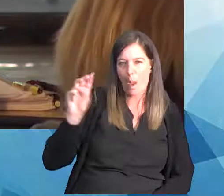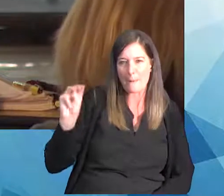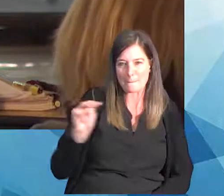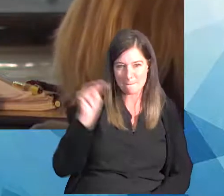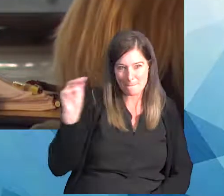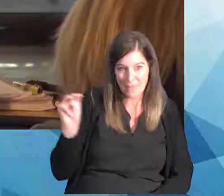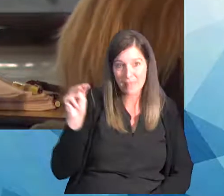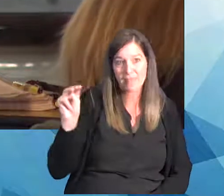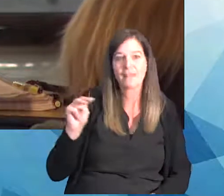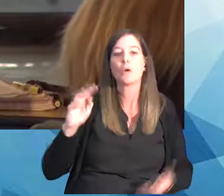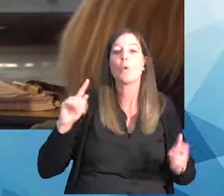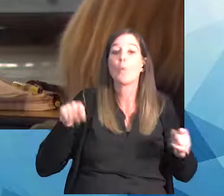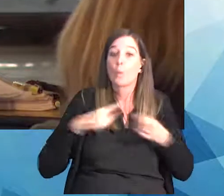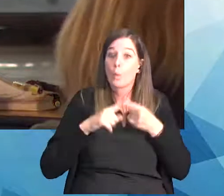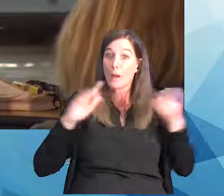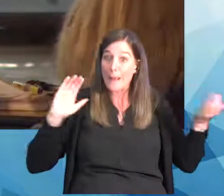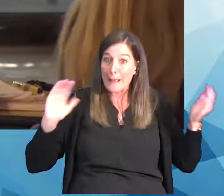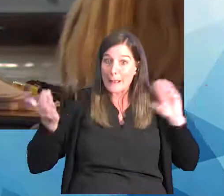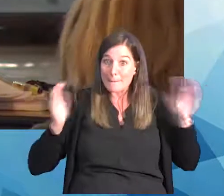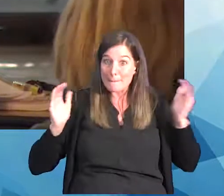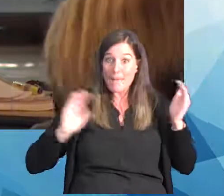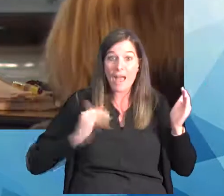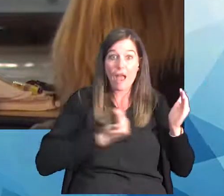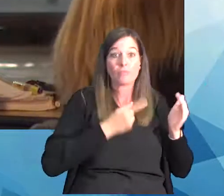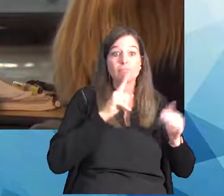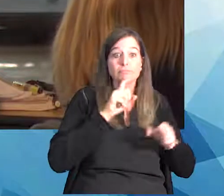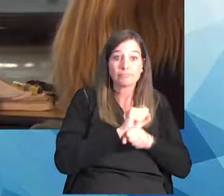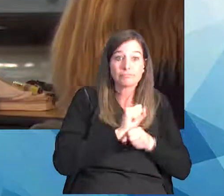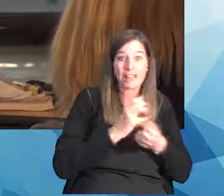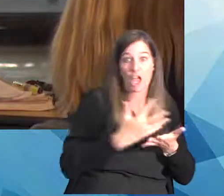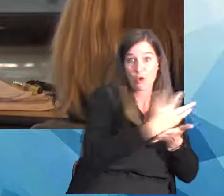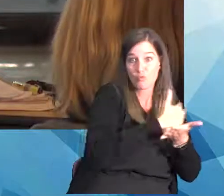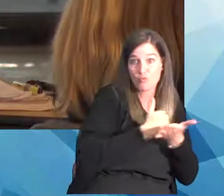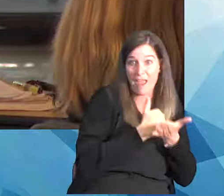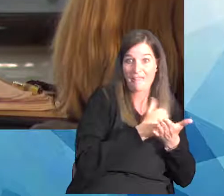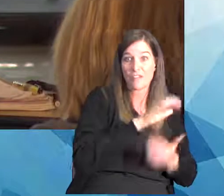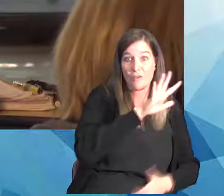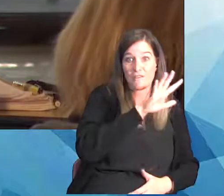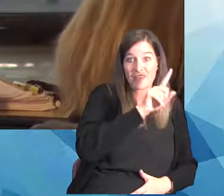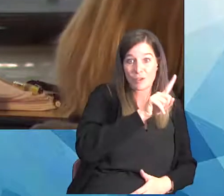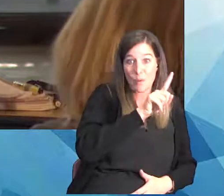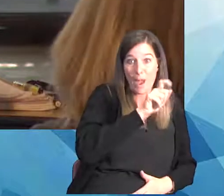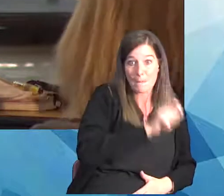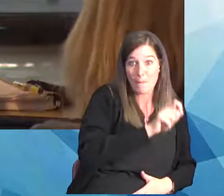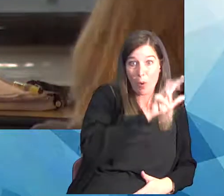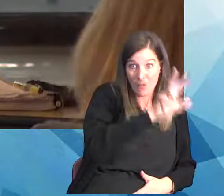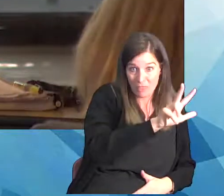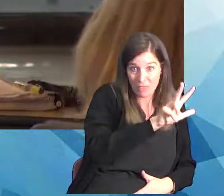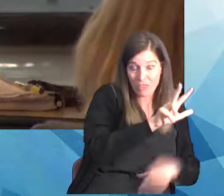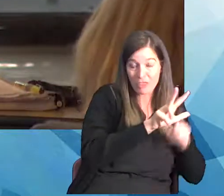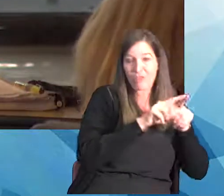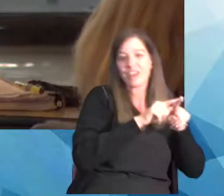$51.3 to actual expenditures of $49.2 million. Based on initial projections for fiscal